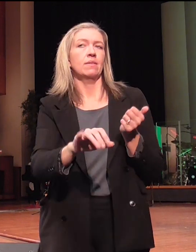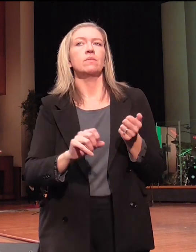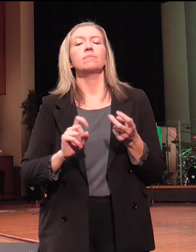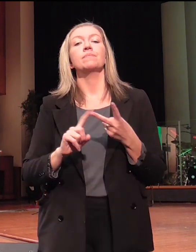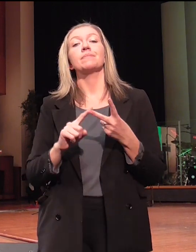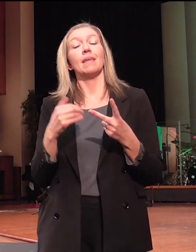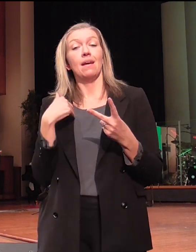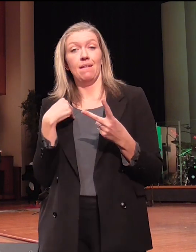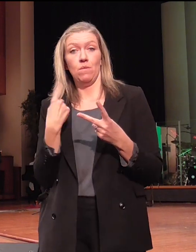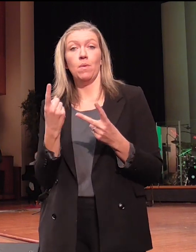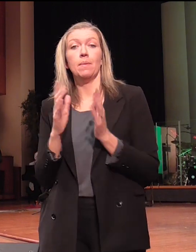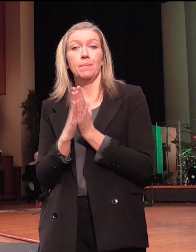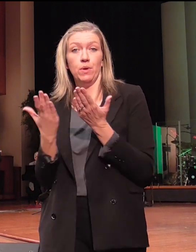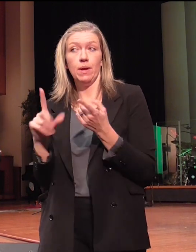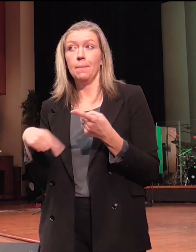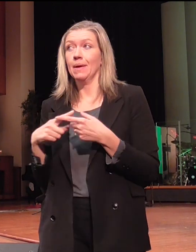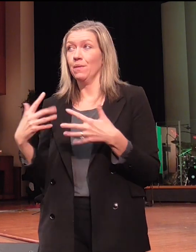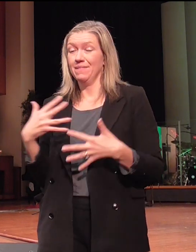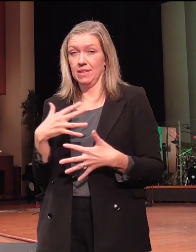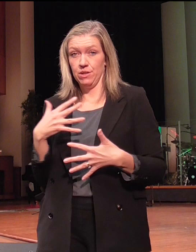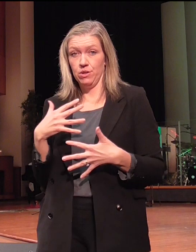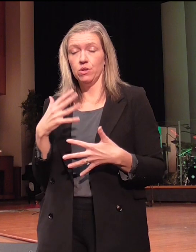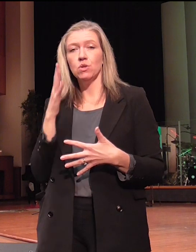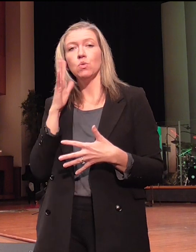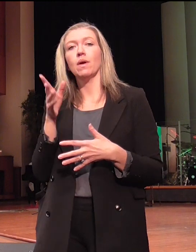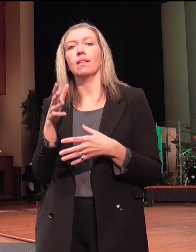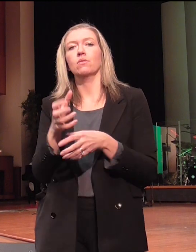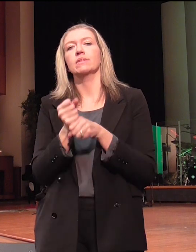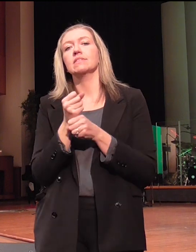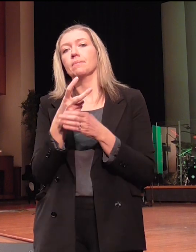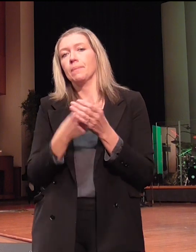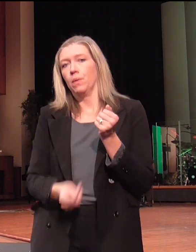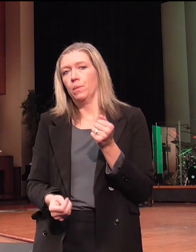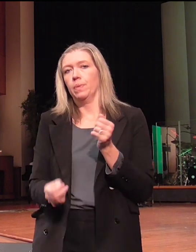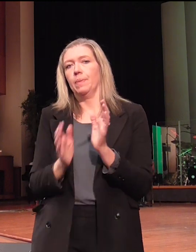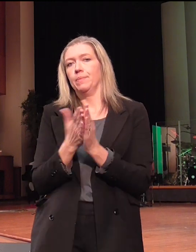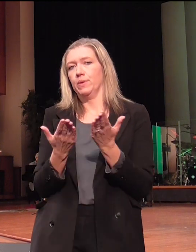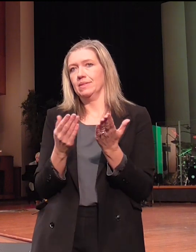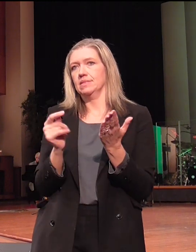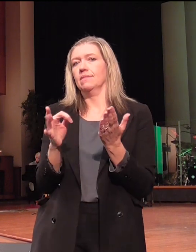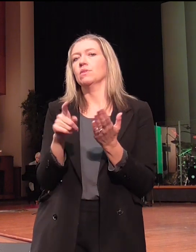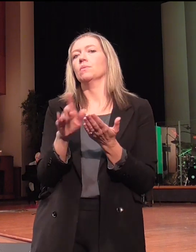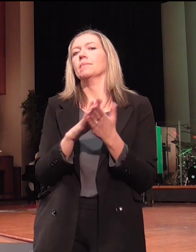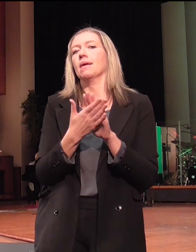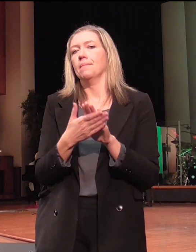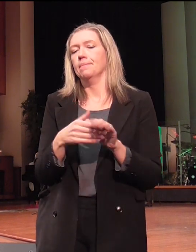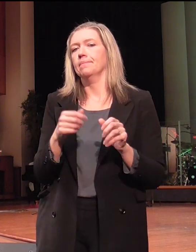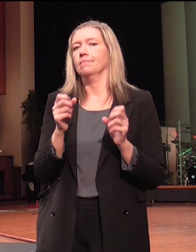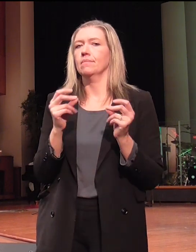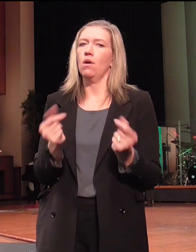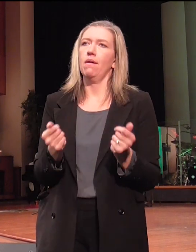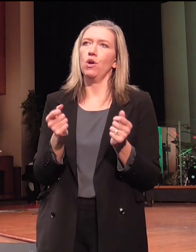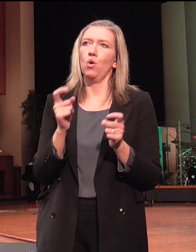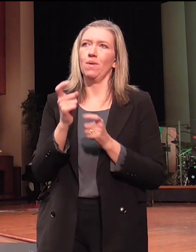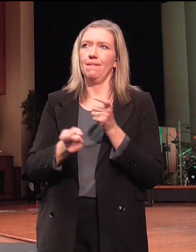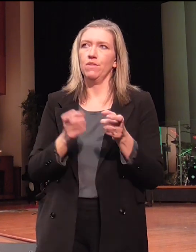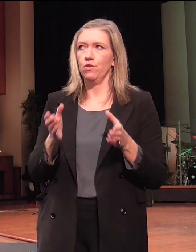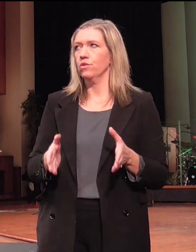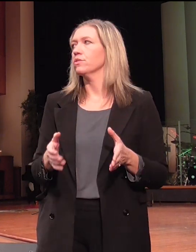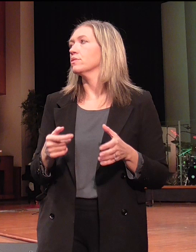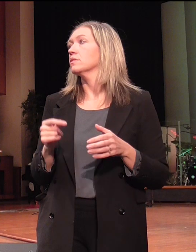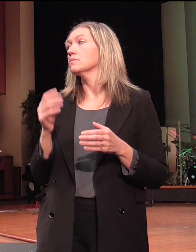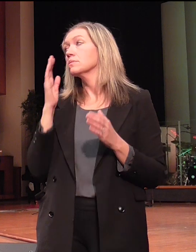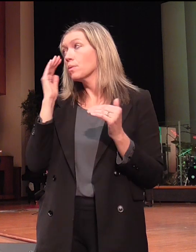And I have a book out about fear, and you'll receive both books if you become an auto giver in any amount, and we hope that this supports you, and we thank